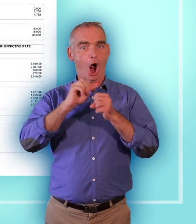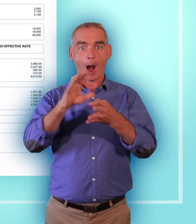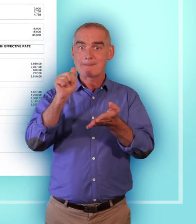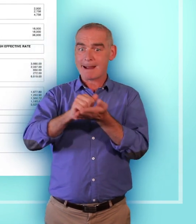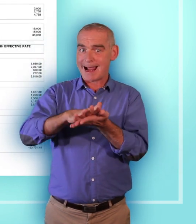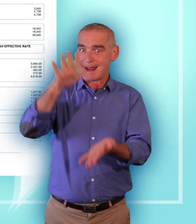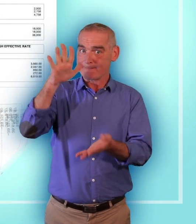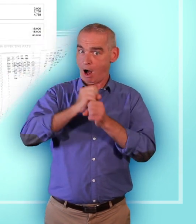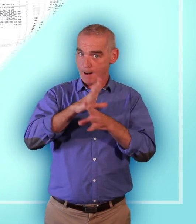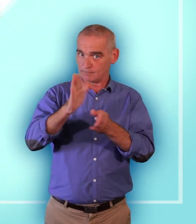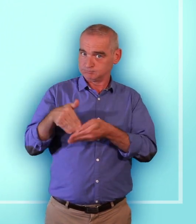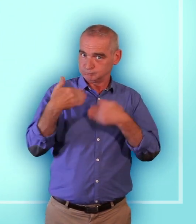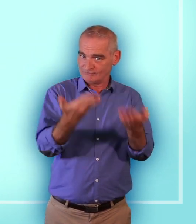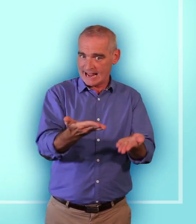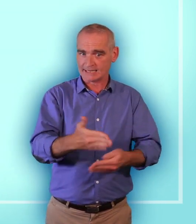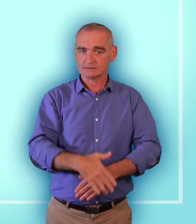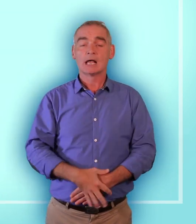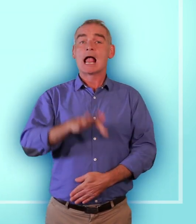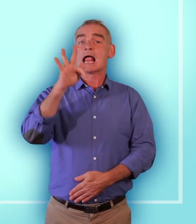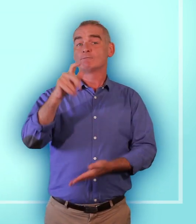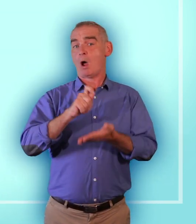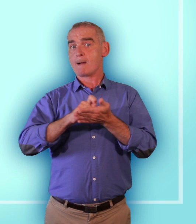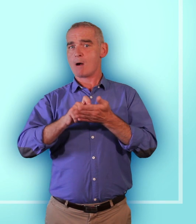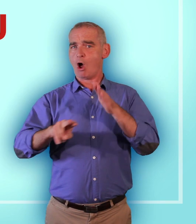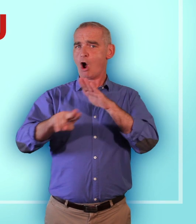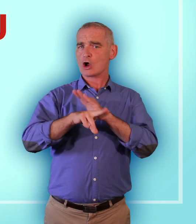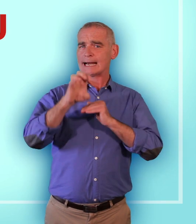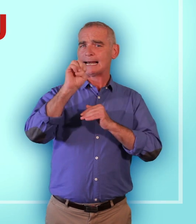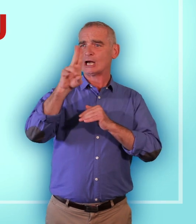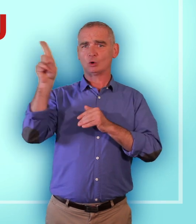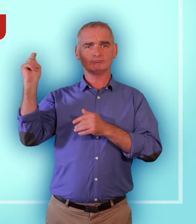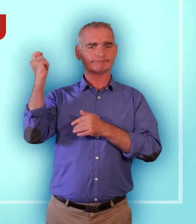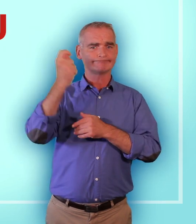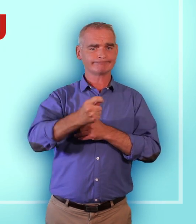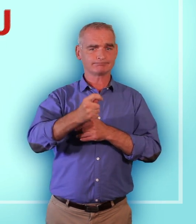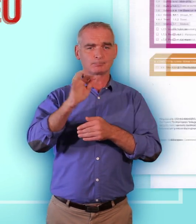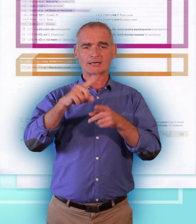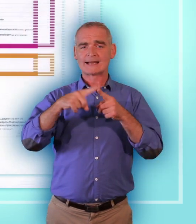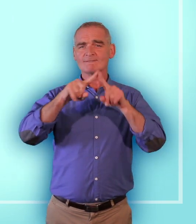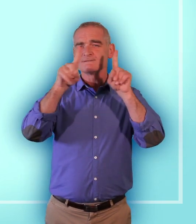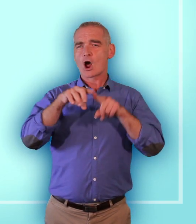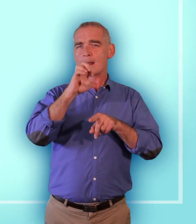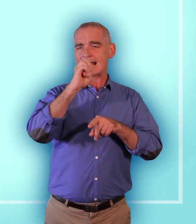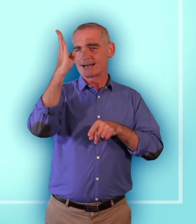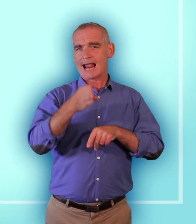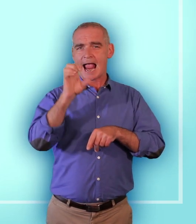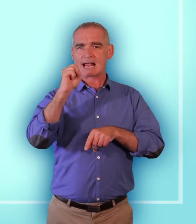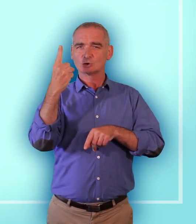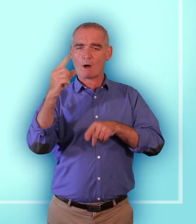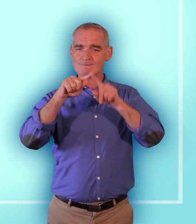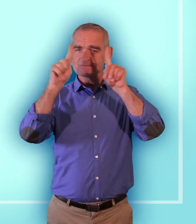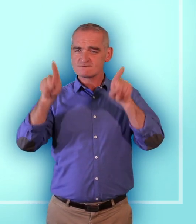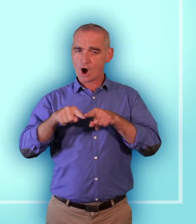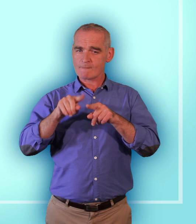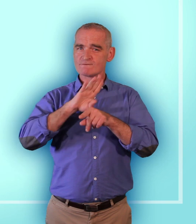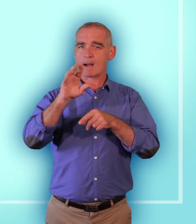be supplied. If you're applying under EU regulations, send us a current ES1 form which